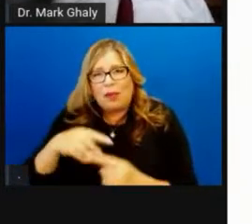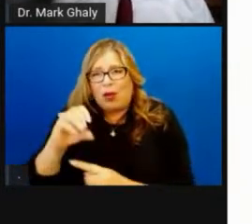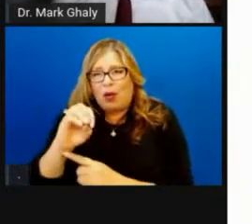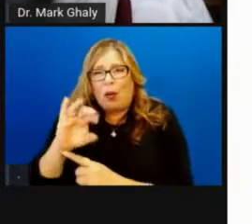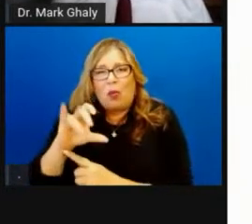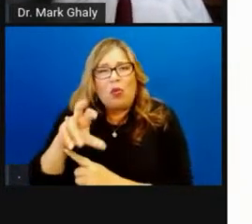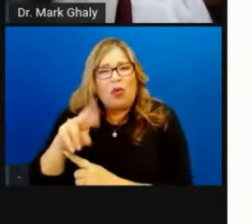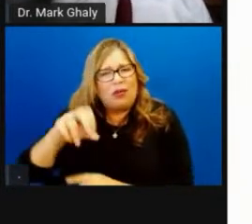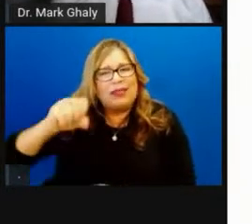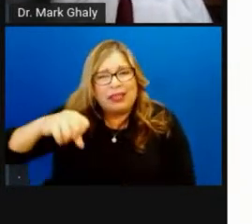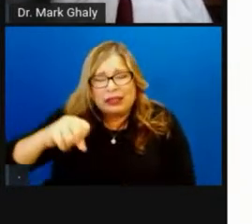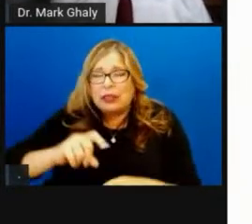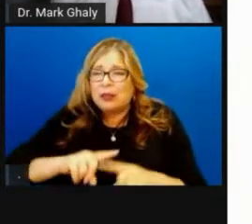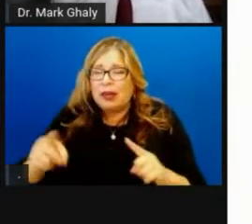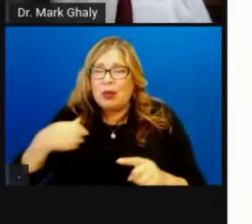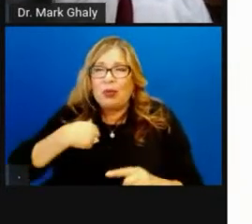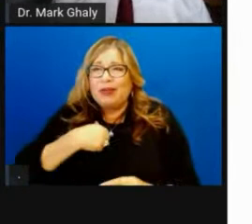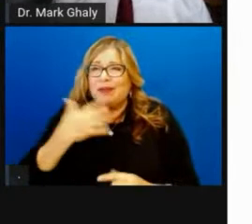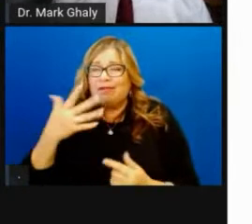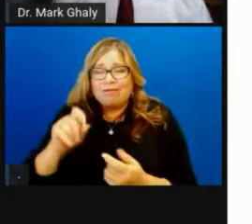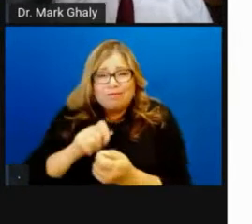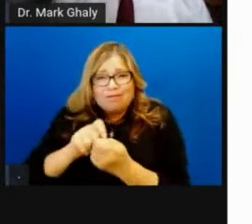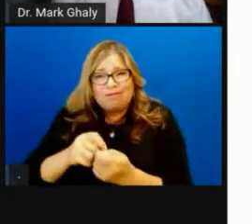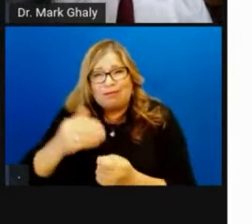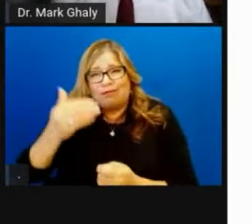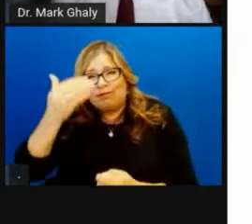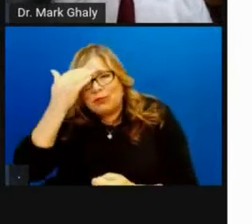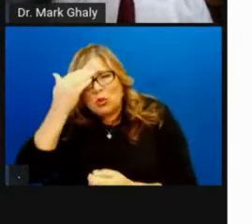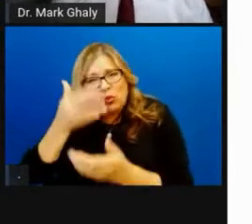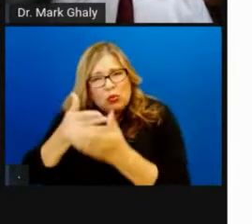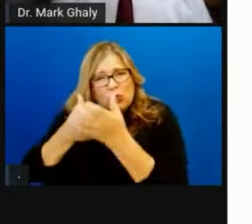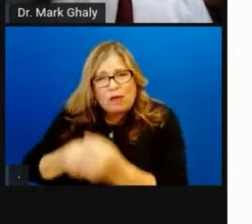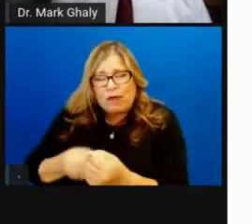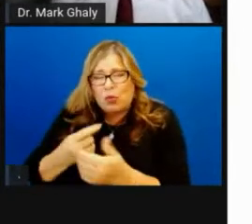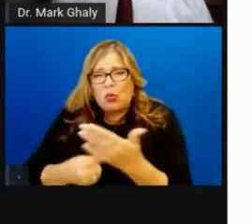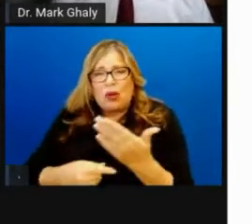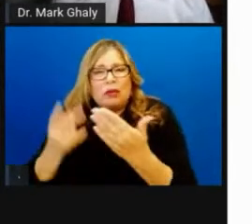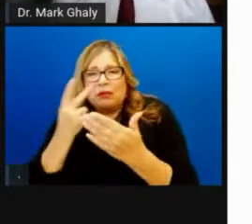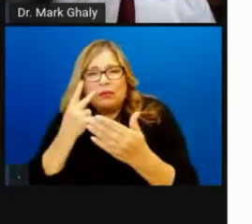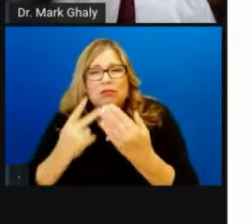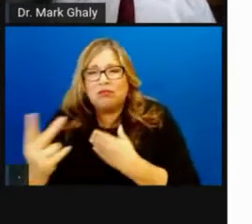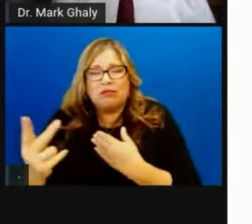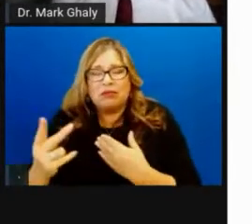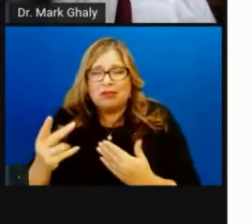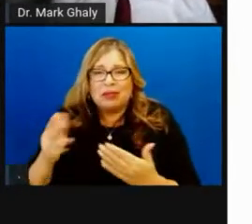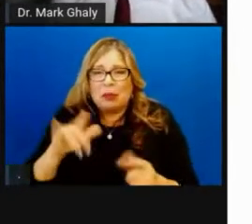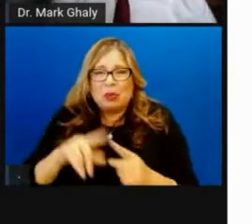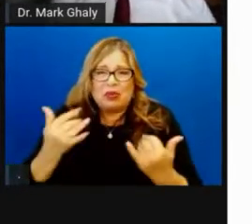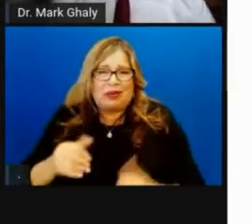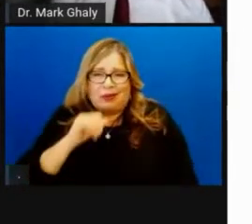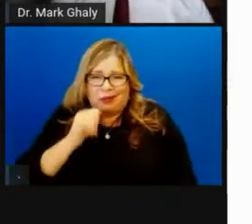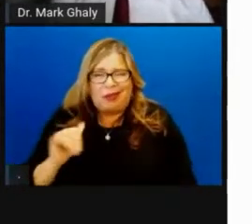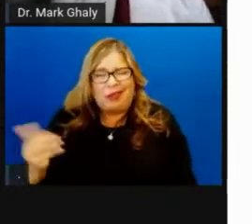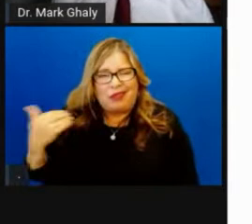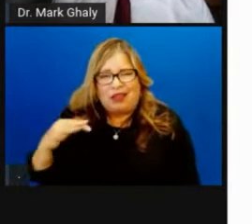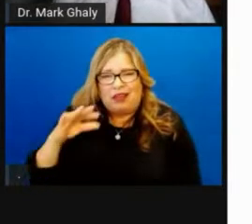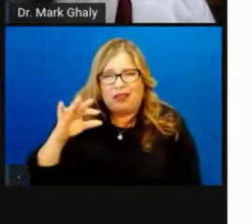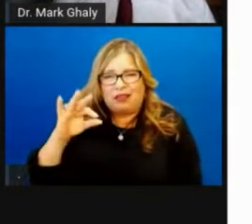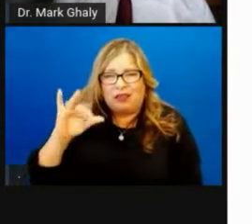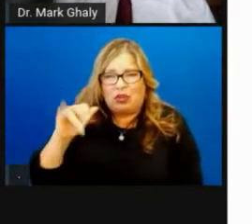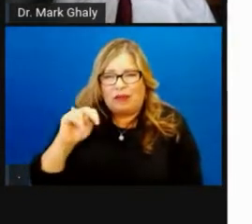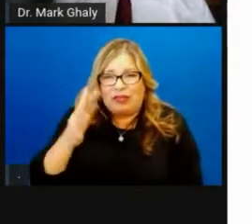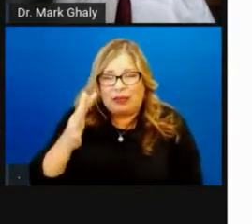weren't quite with the level of confidence that we even have today. So on February 7th, we announced a